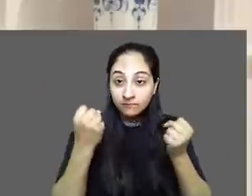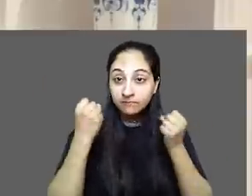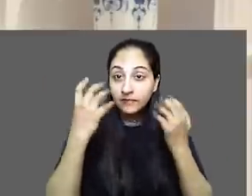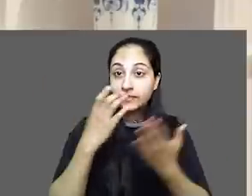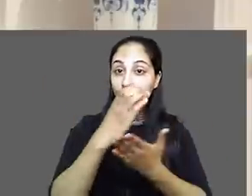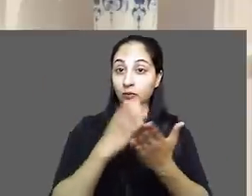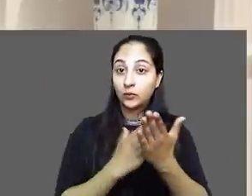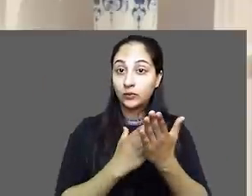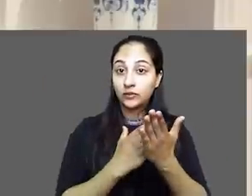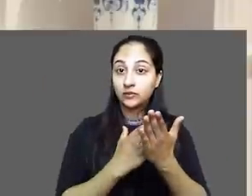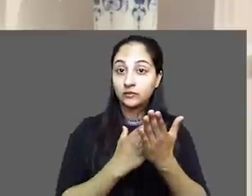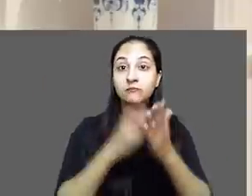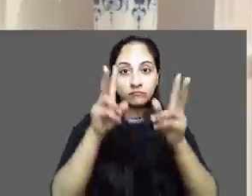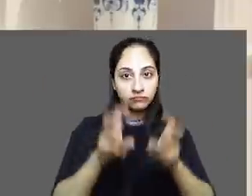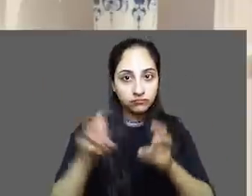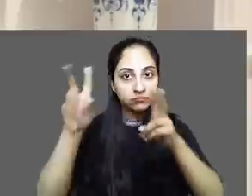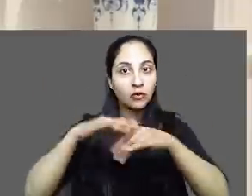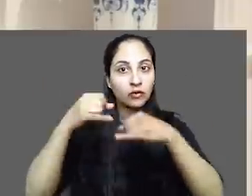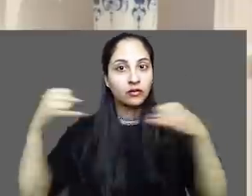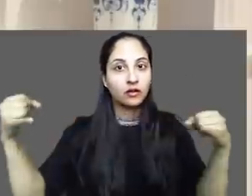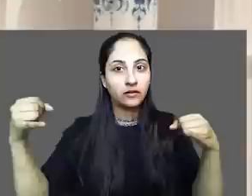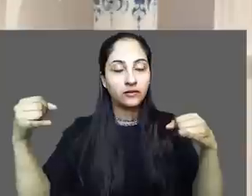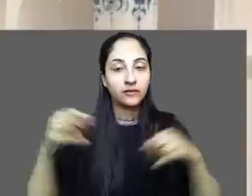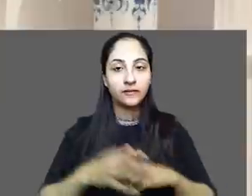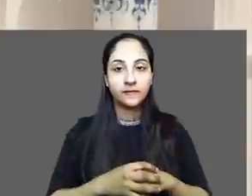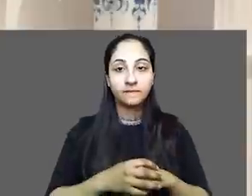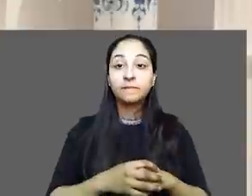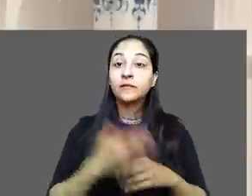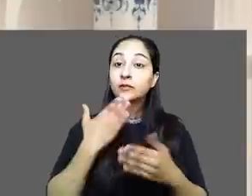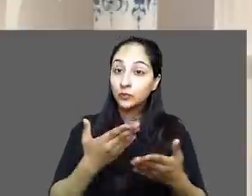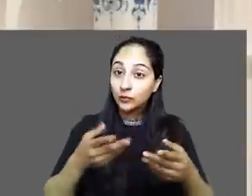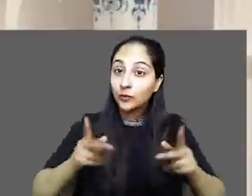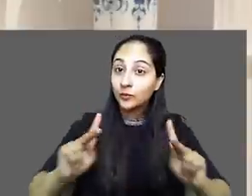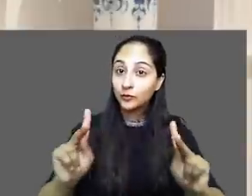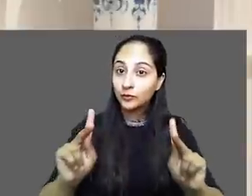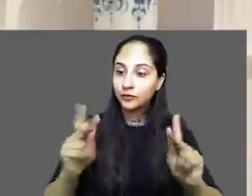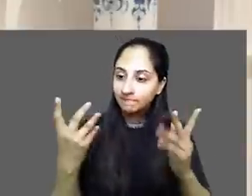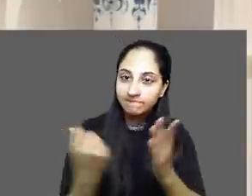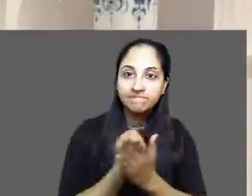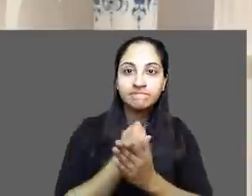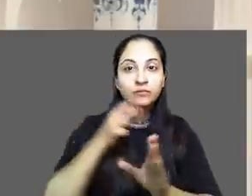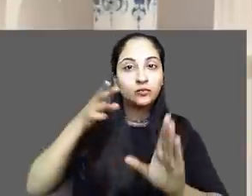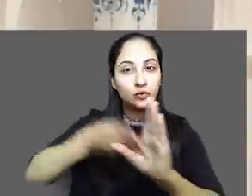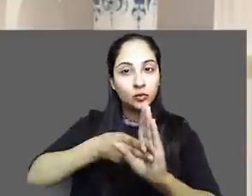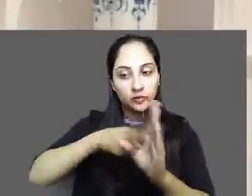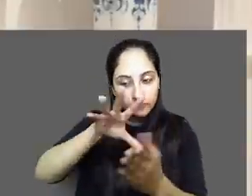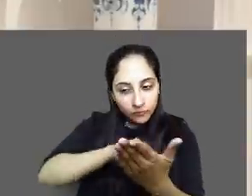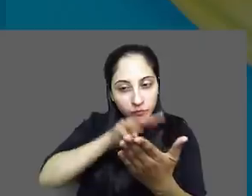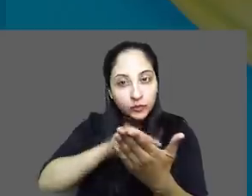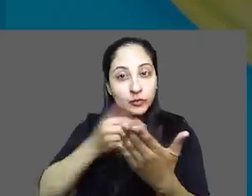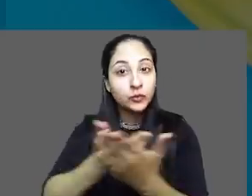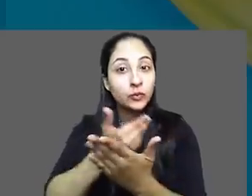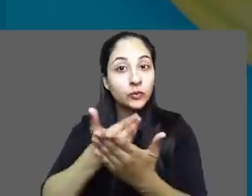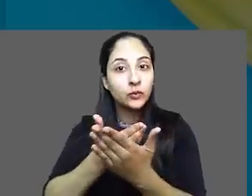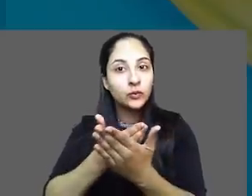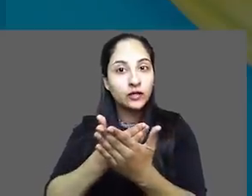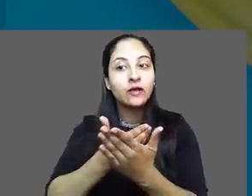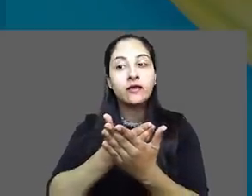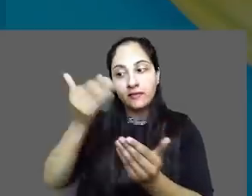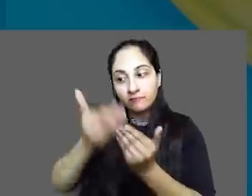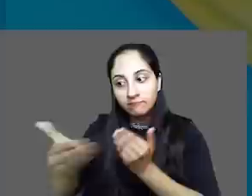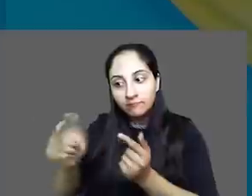programs that the Jamaat can access, but they really are something that we have to address immediately as a community. You